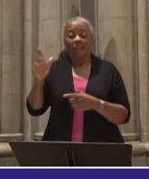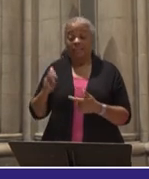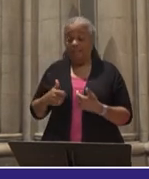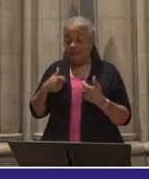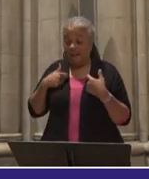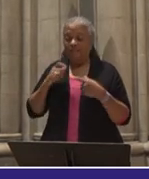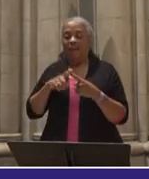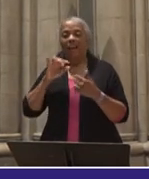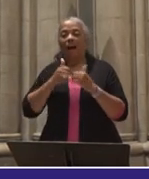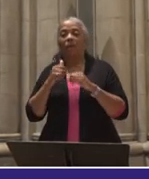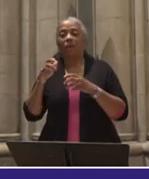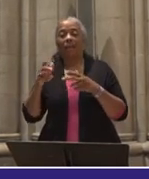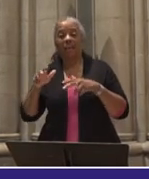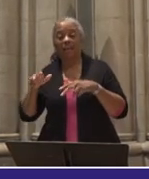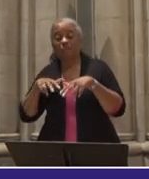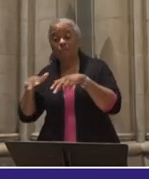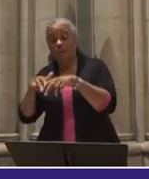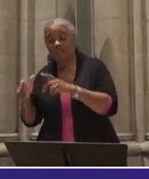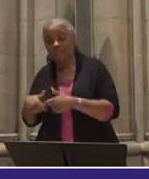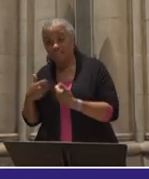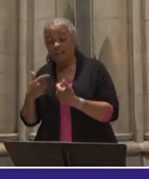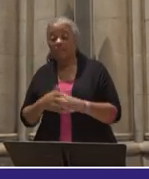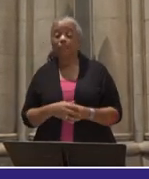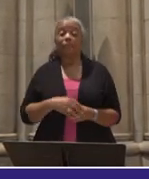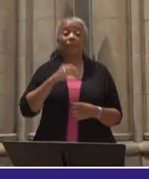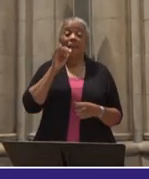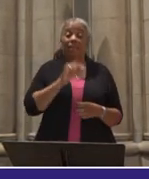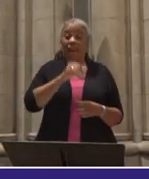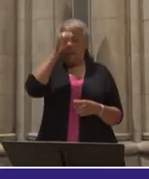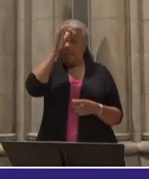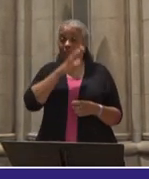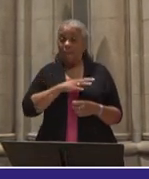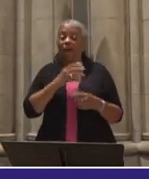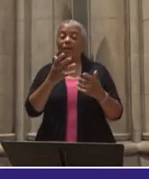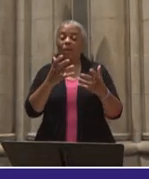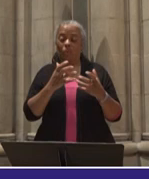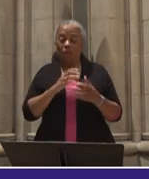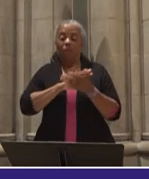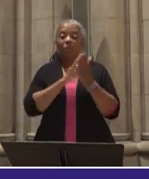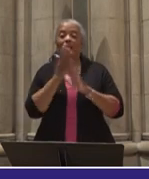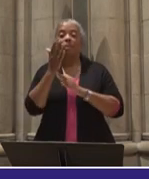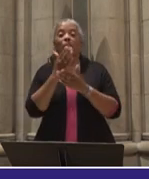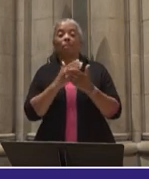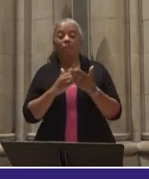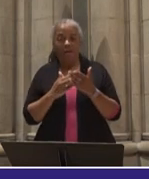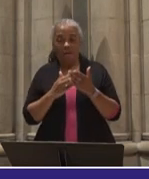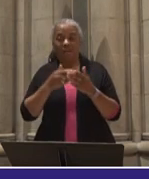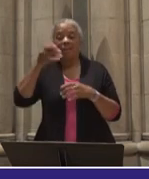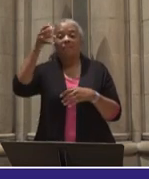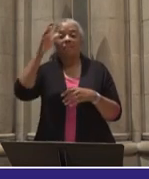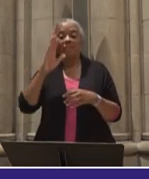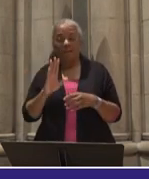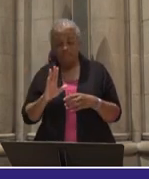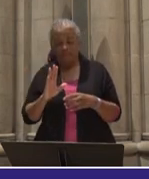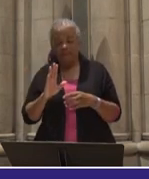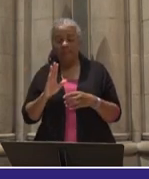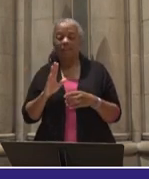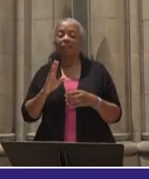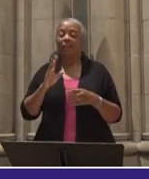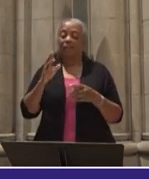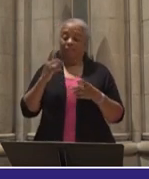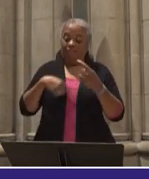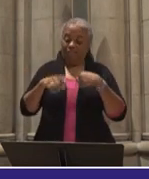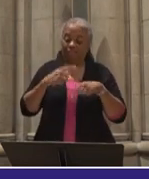put, the man wanted to be a part of God's coming just future. In